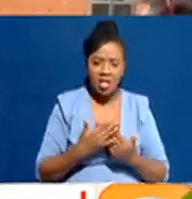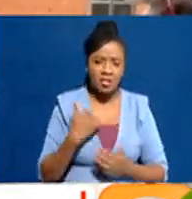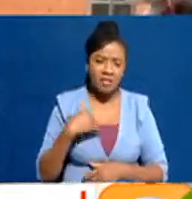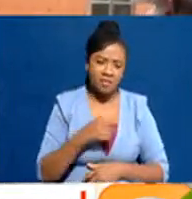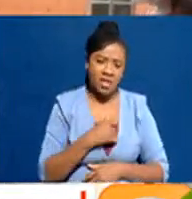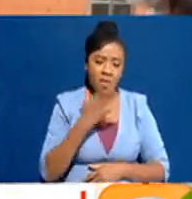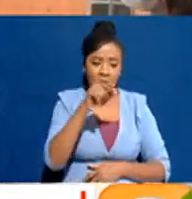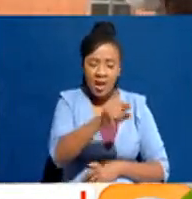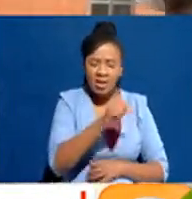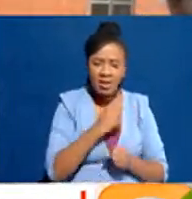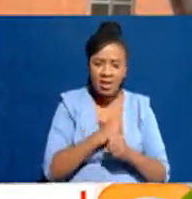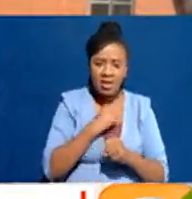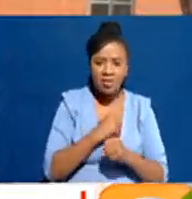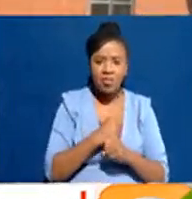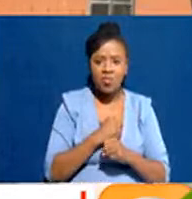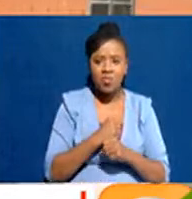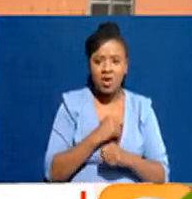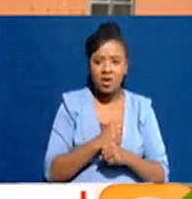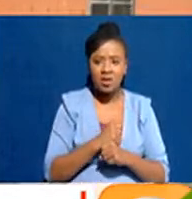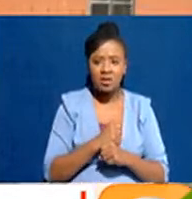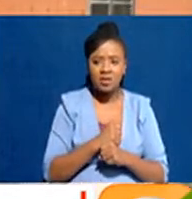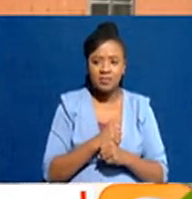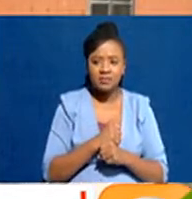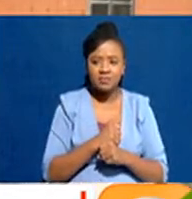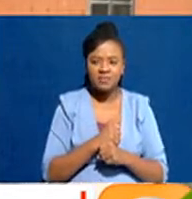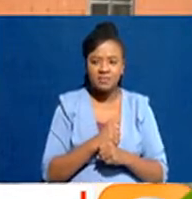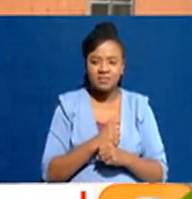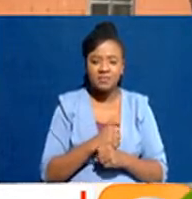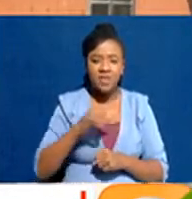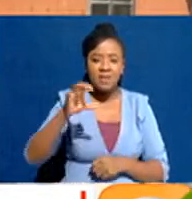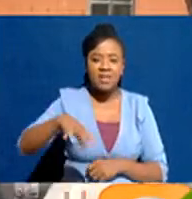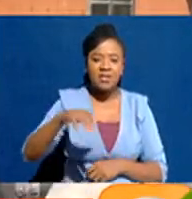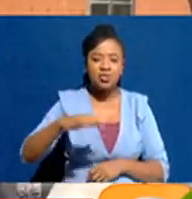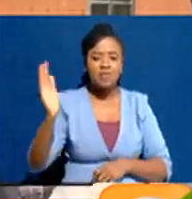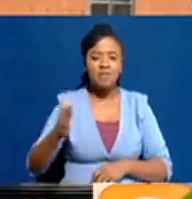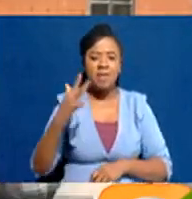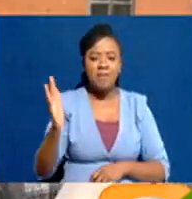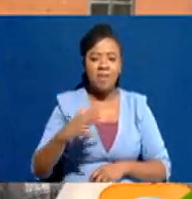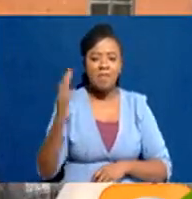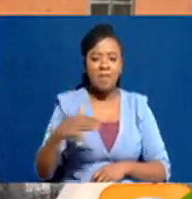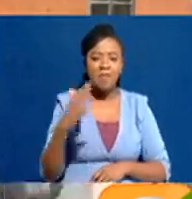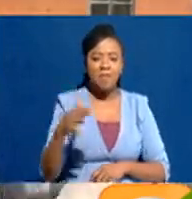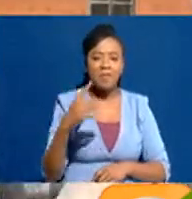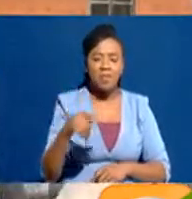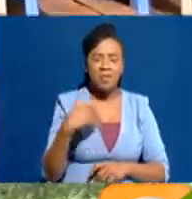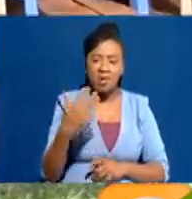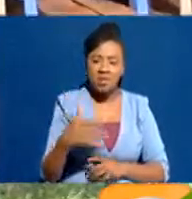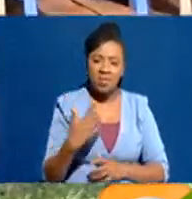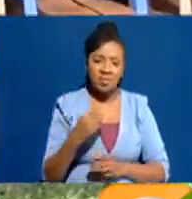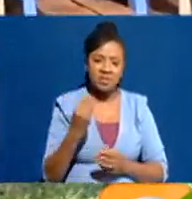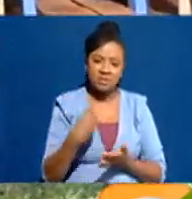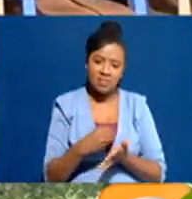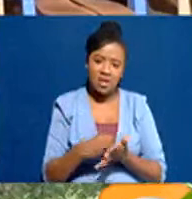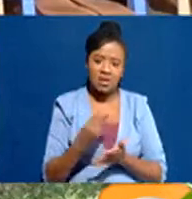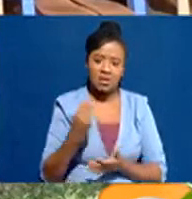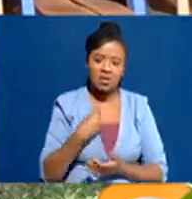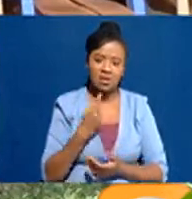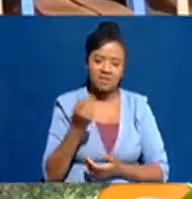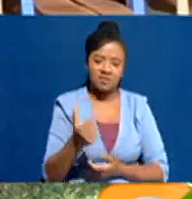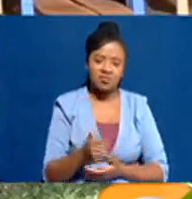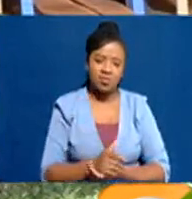Mamana kasi yake ilikuwa ni hata ngalawe naitwa manamba, alikuwa naletanga vitu kila siku.